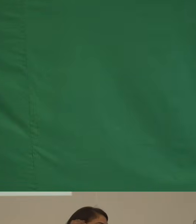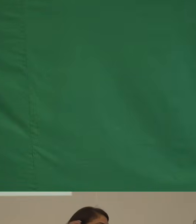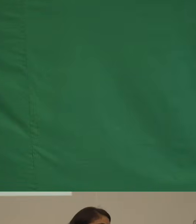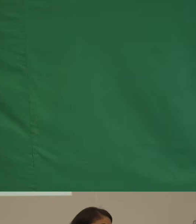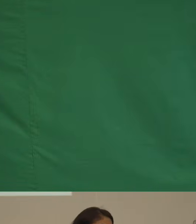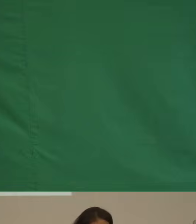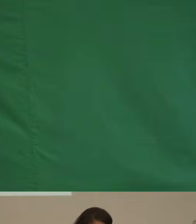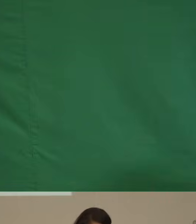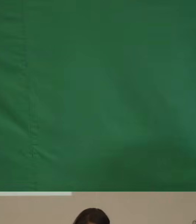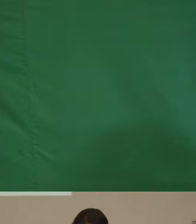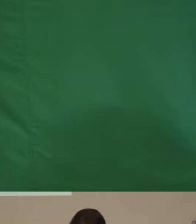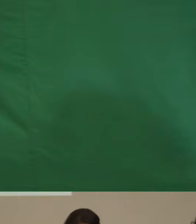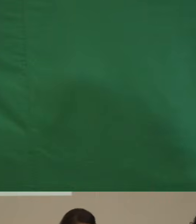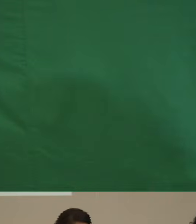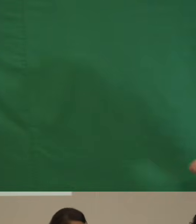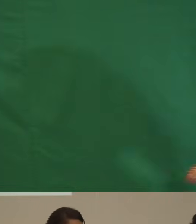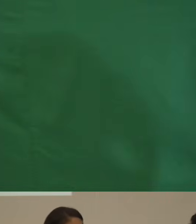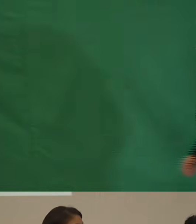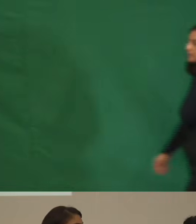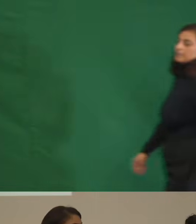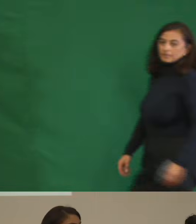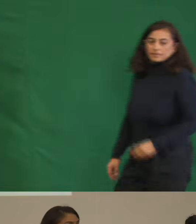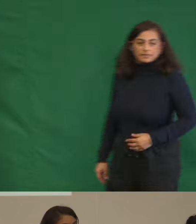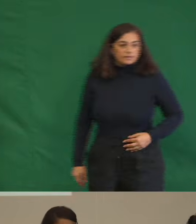They don't work. Just leave